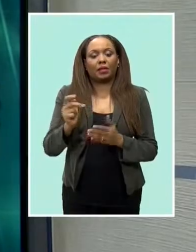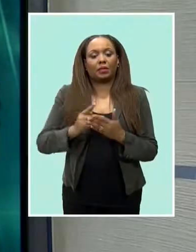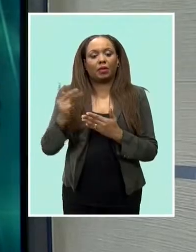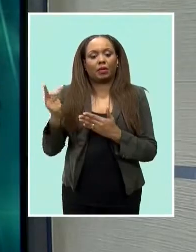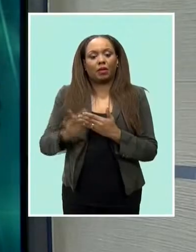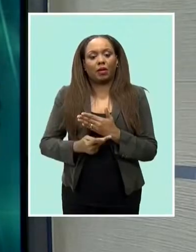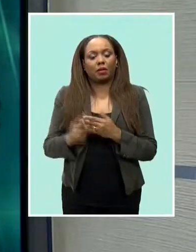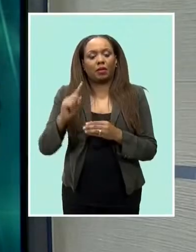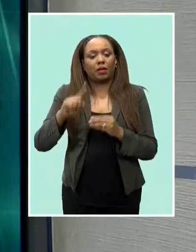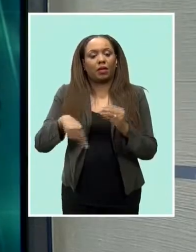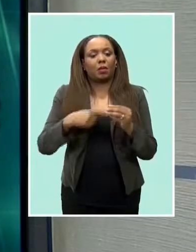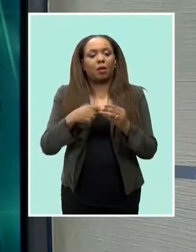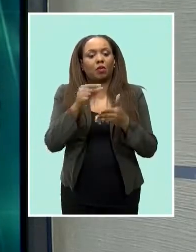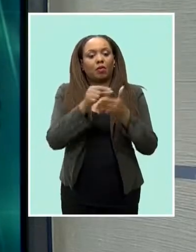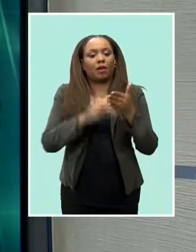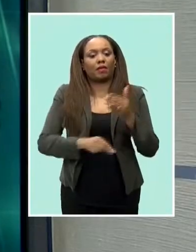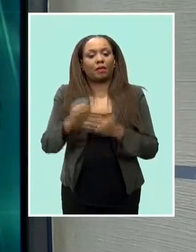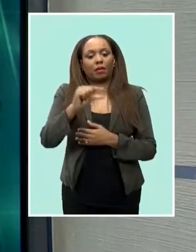graphic designs.